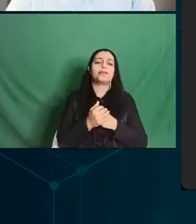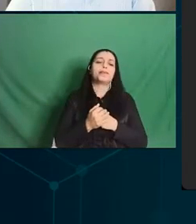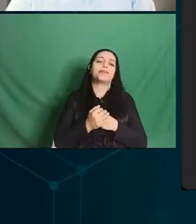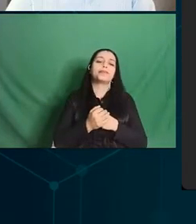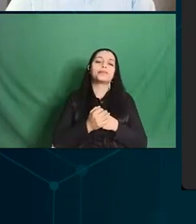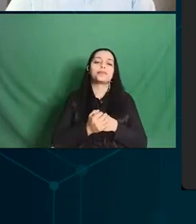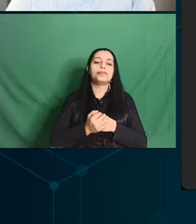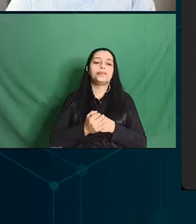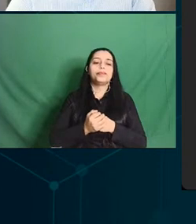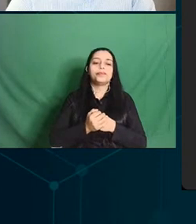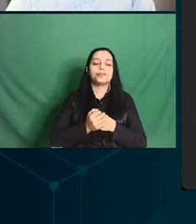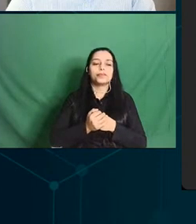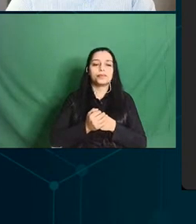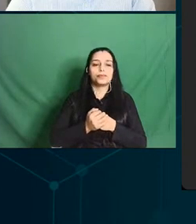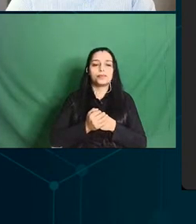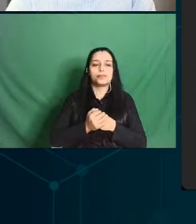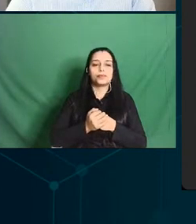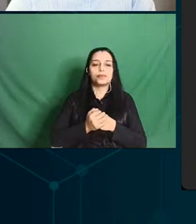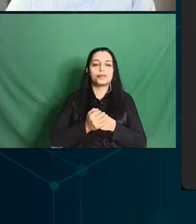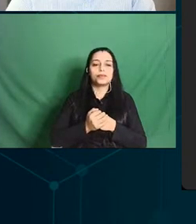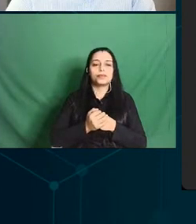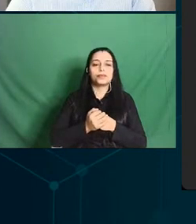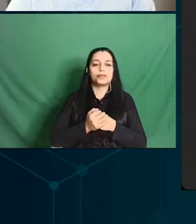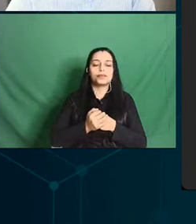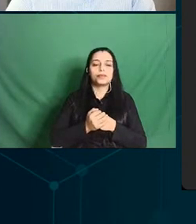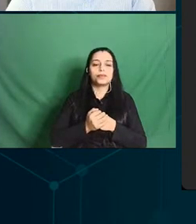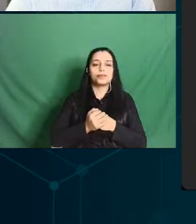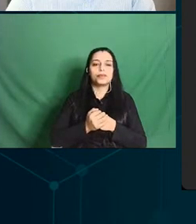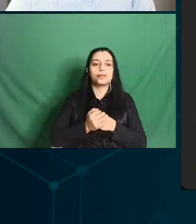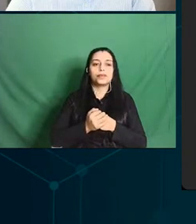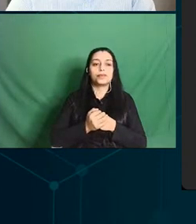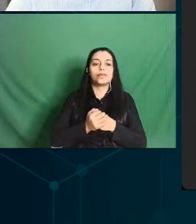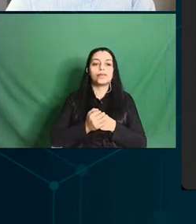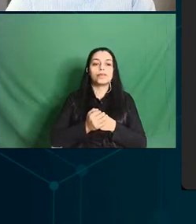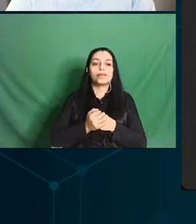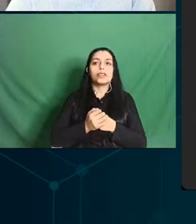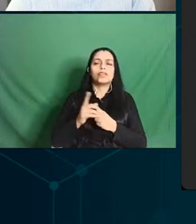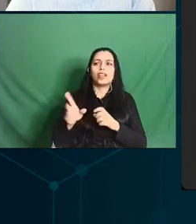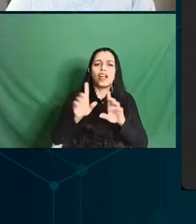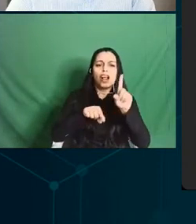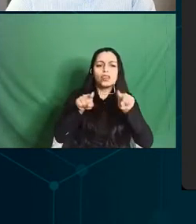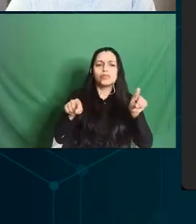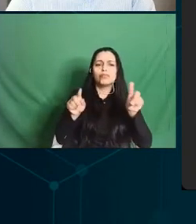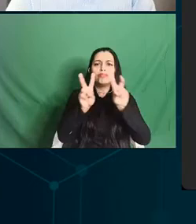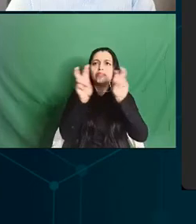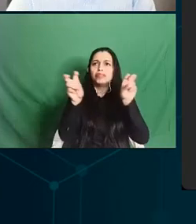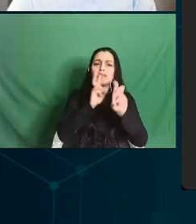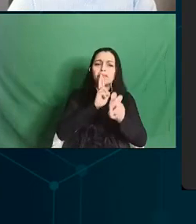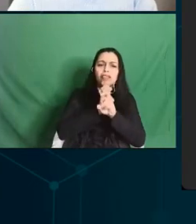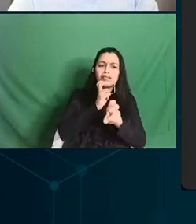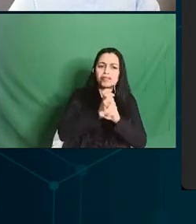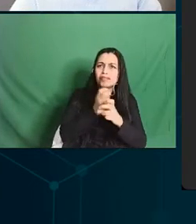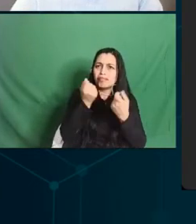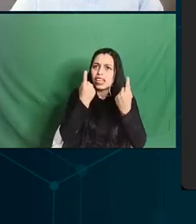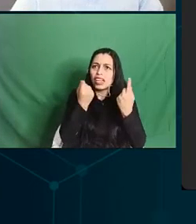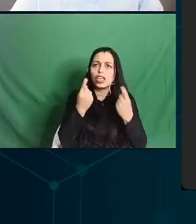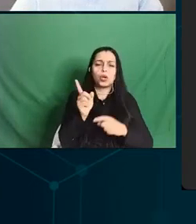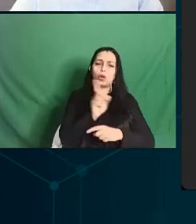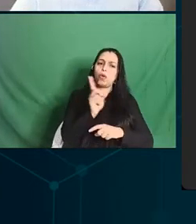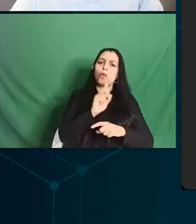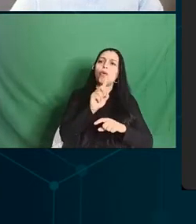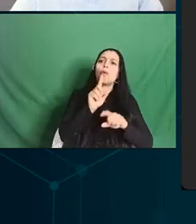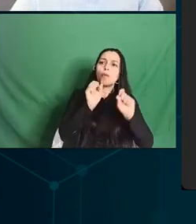learn very fast about some of these areas. So this is what Abel and I are basically spending our time on now,